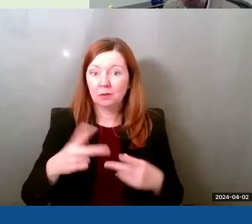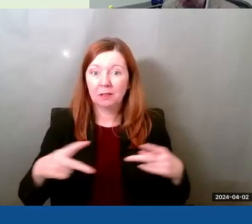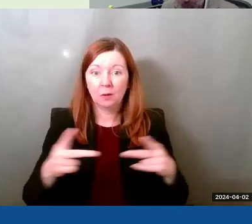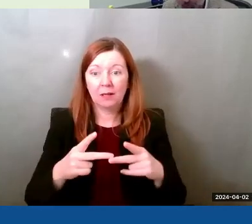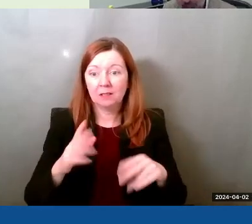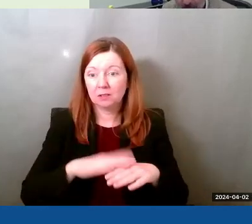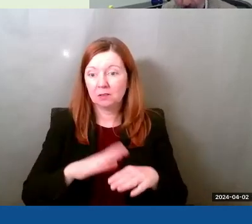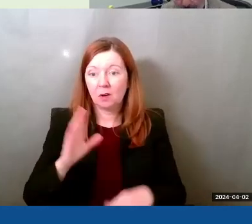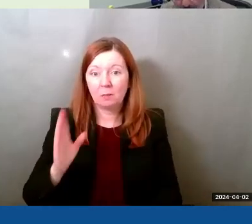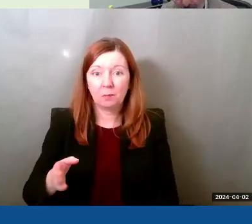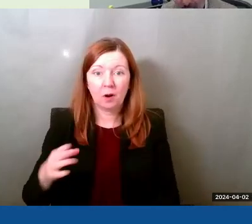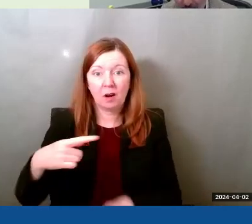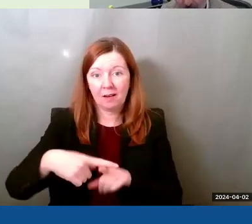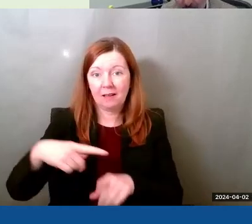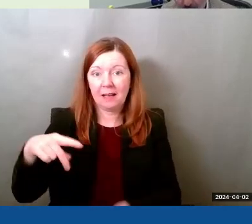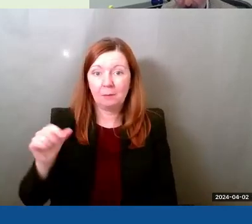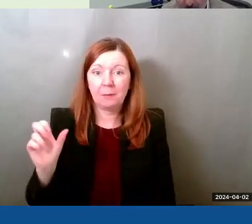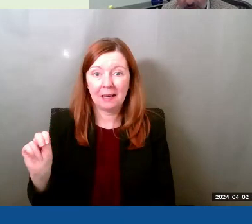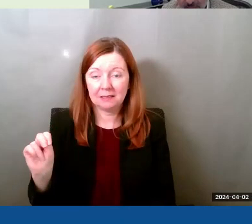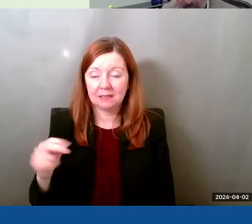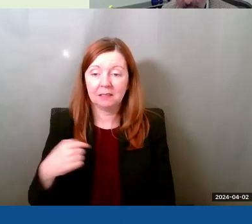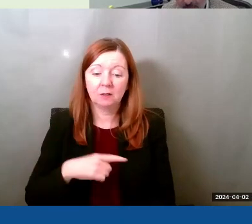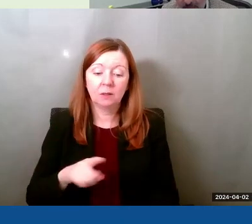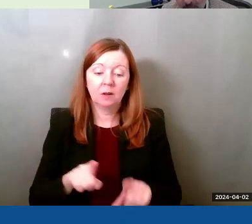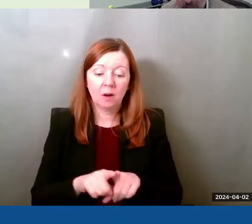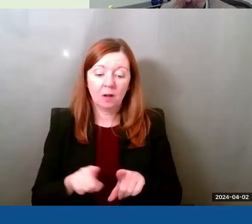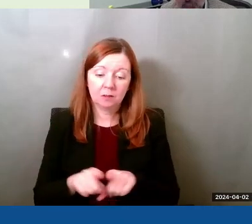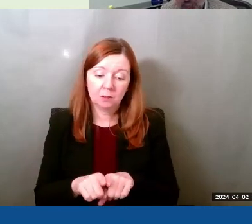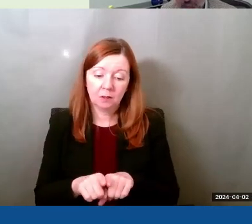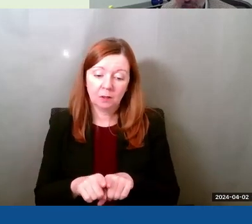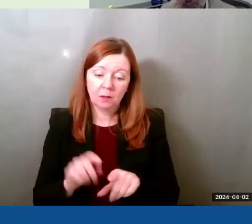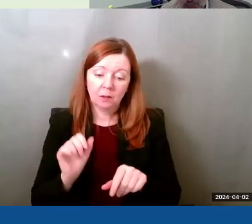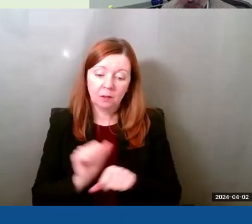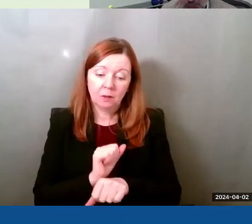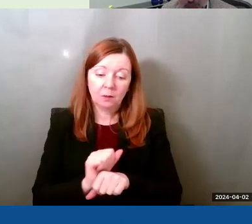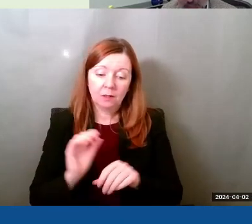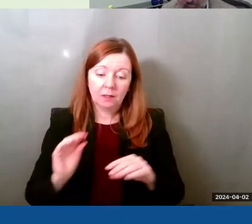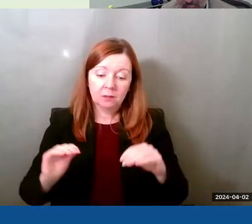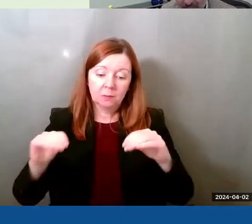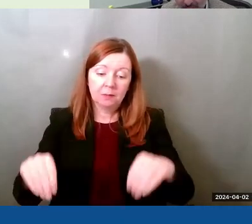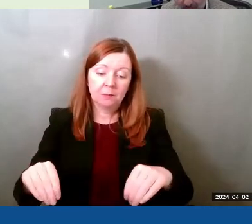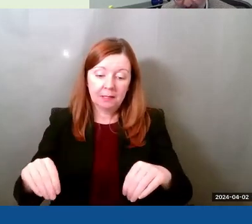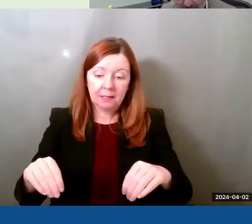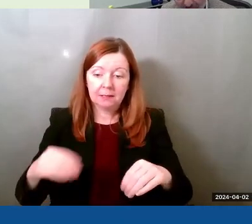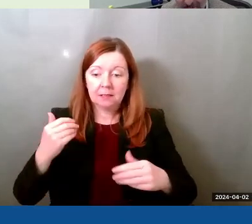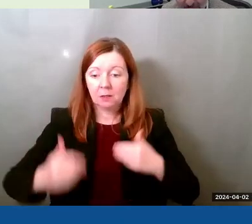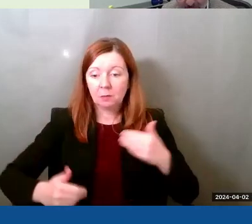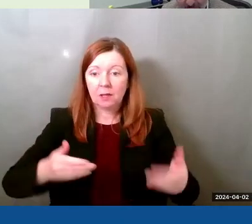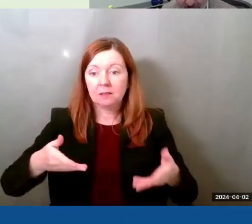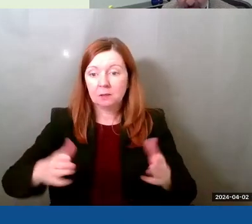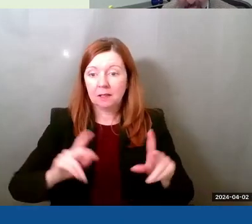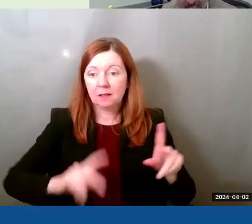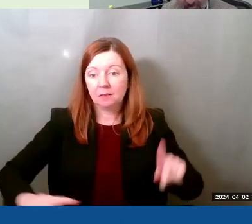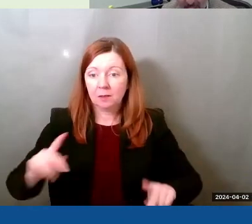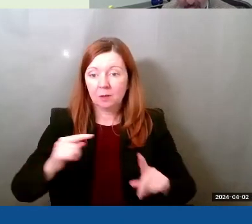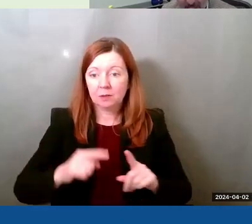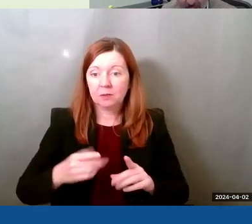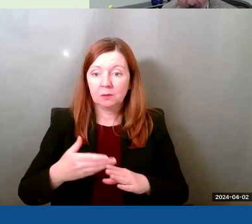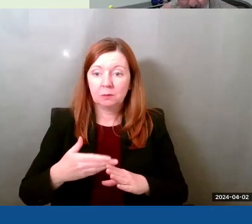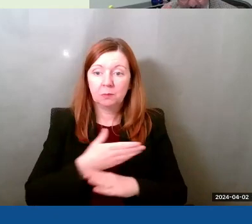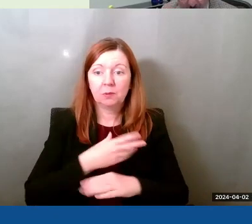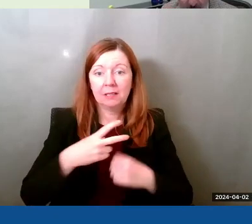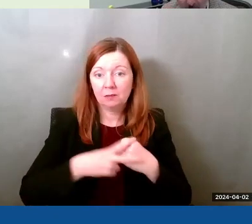locations on Broad and Patterson. We would also be working to put in place a process to allow folks to